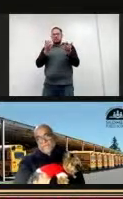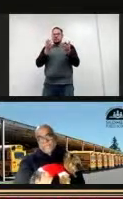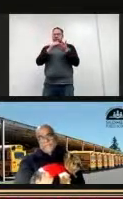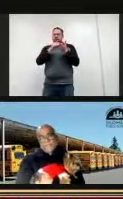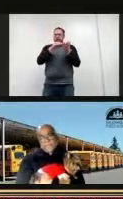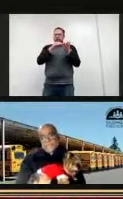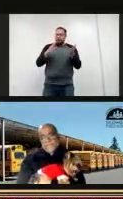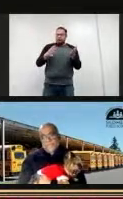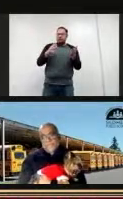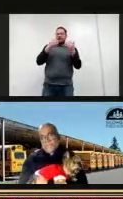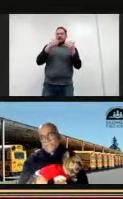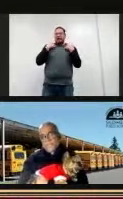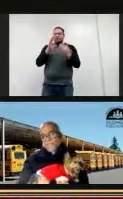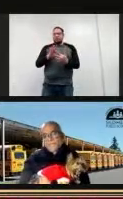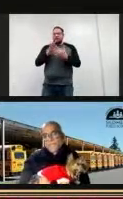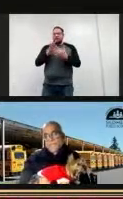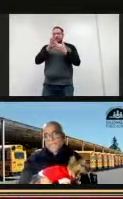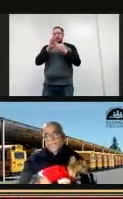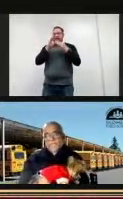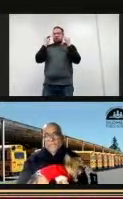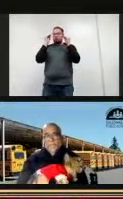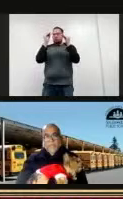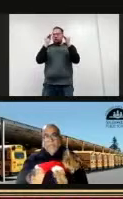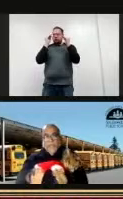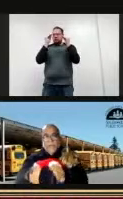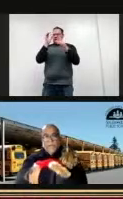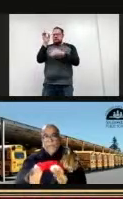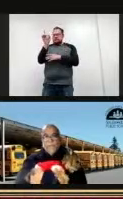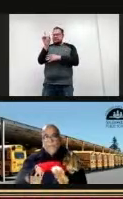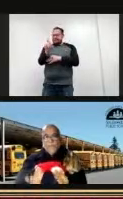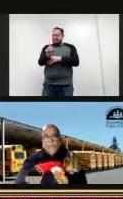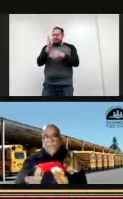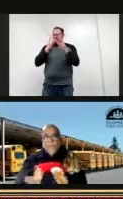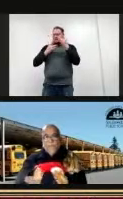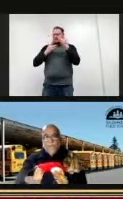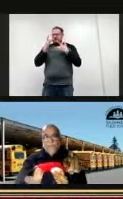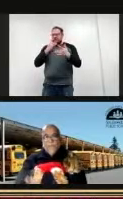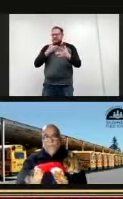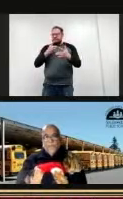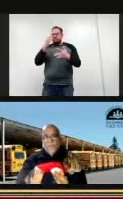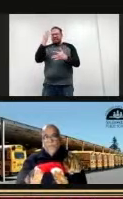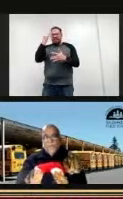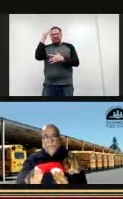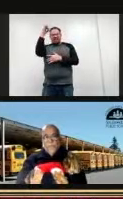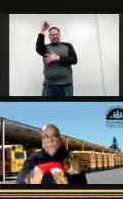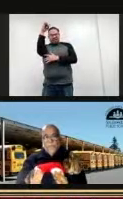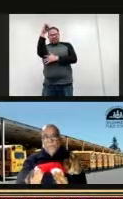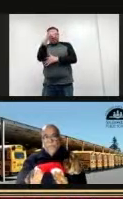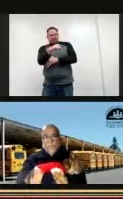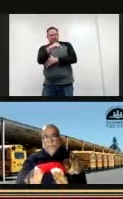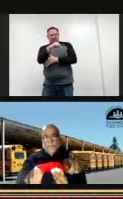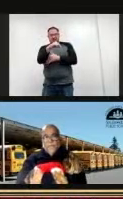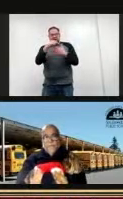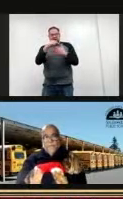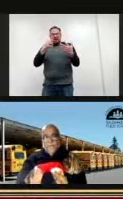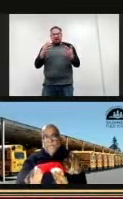students who have unique instructional needs, because this is a